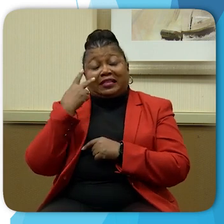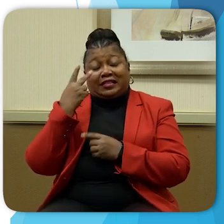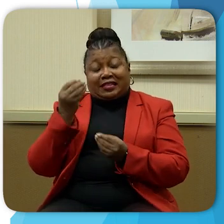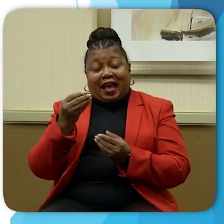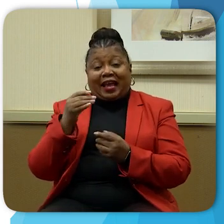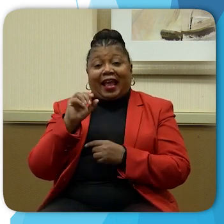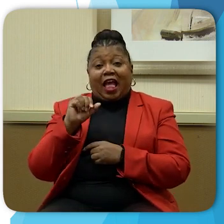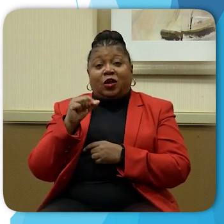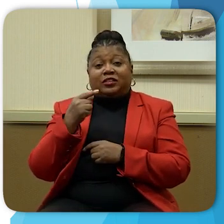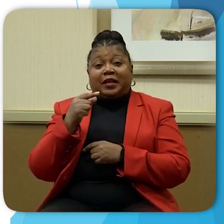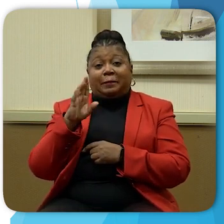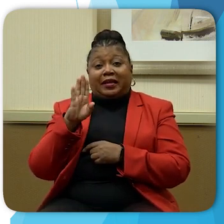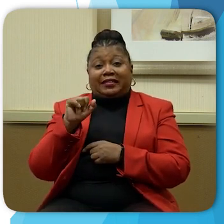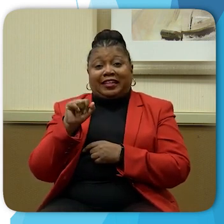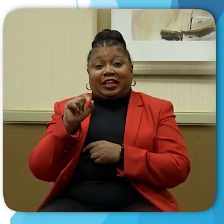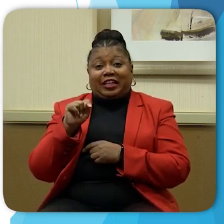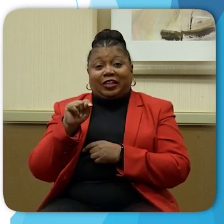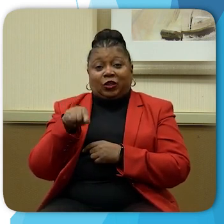say